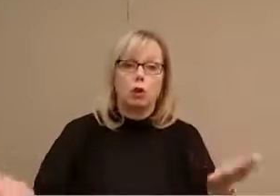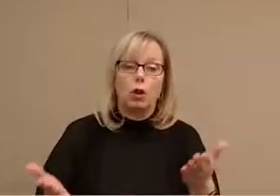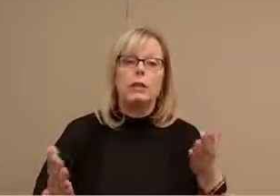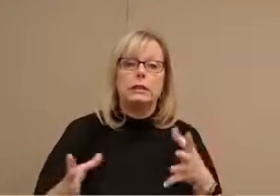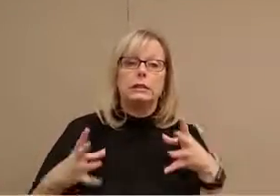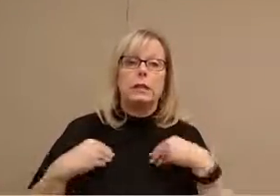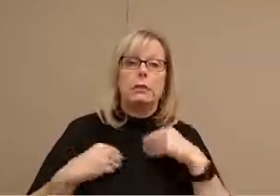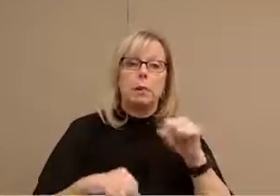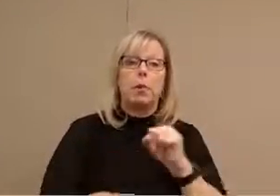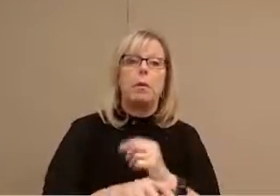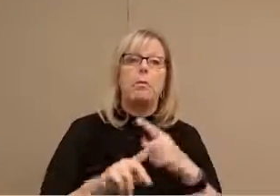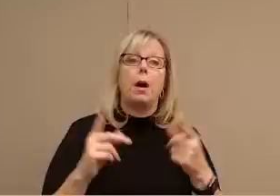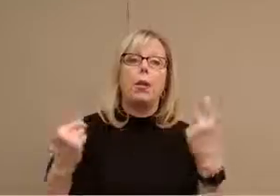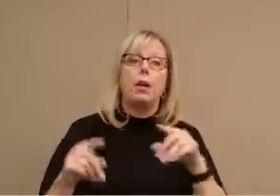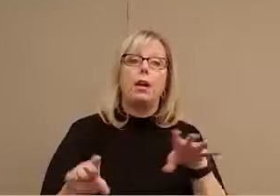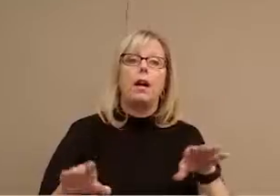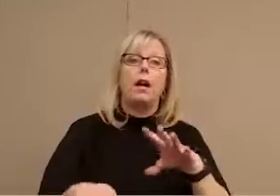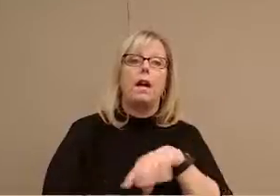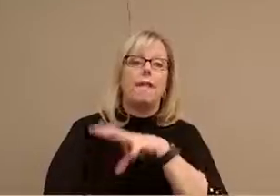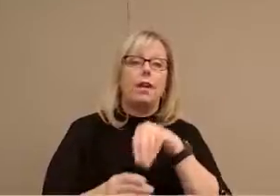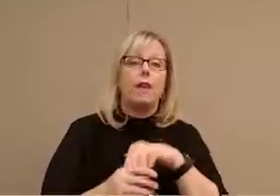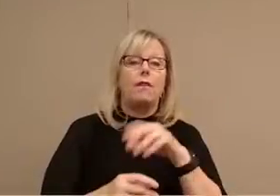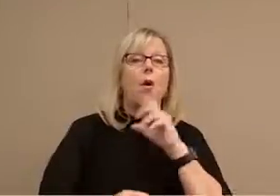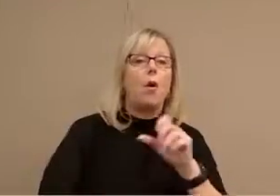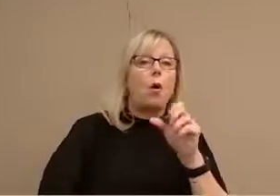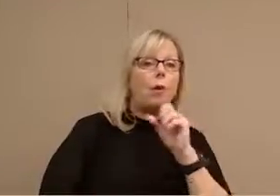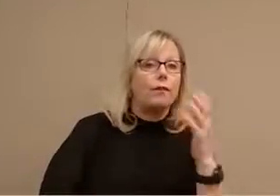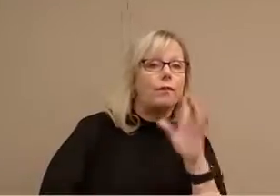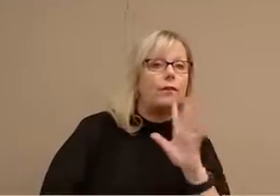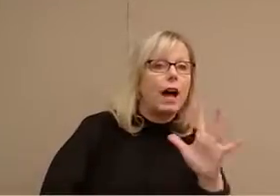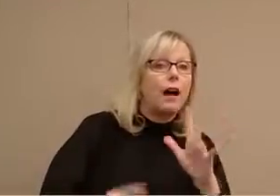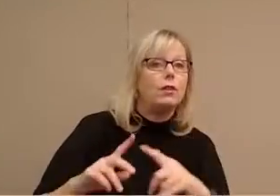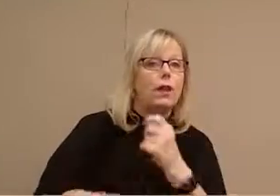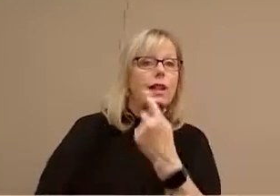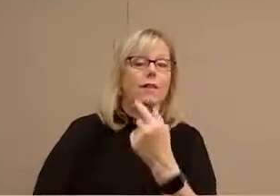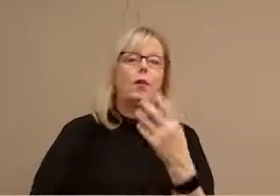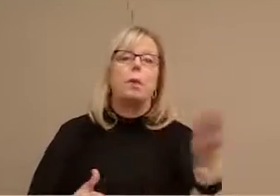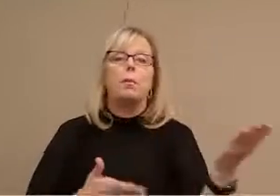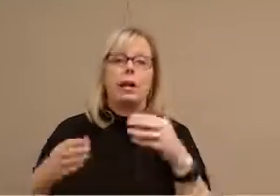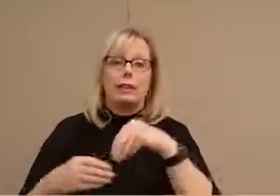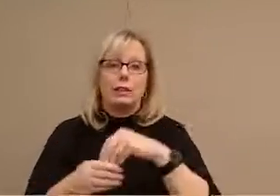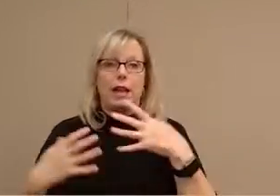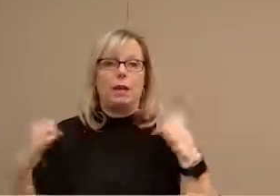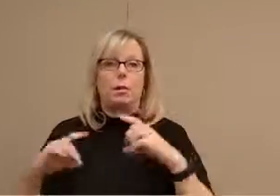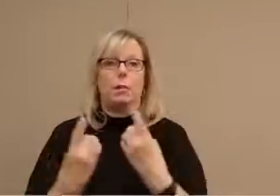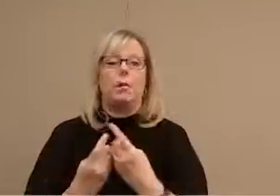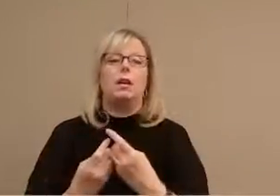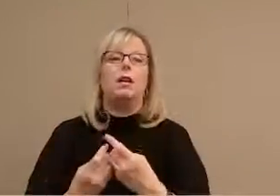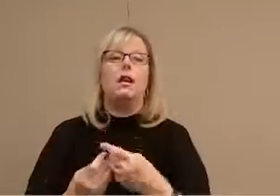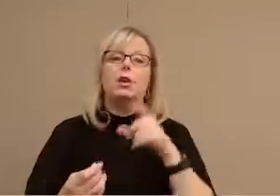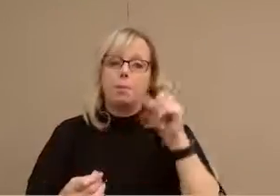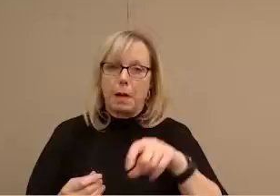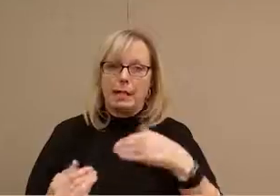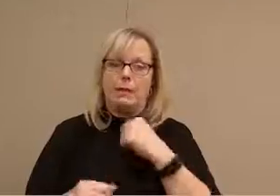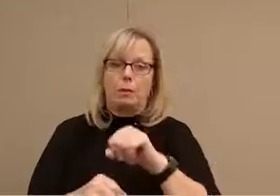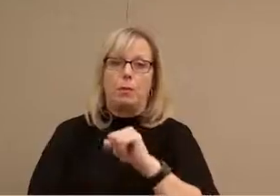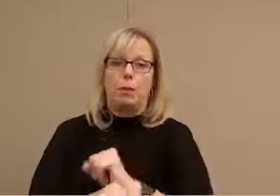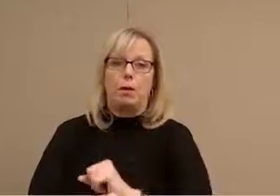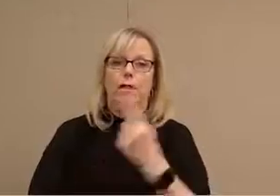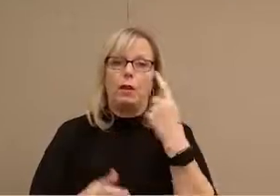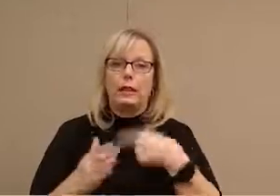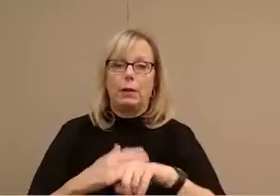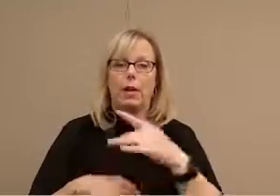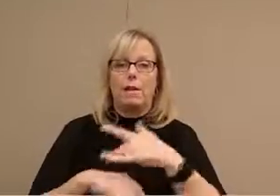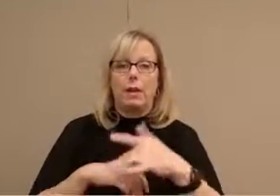take drive-ups. But when it comes to the 5 to 11 group we're bringing into the clinic at the health department, you will be required to have an appointment. And again, for next